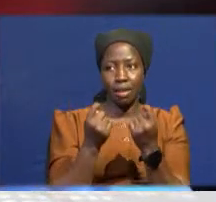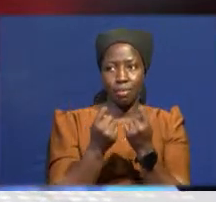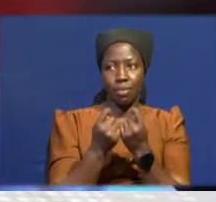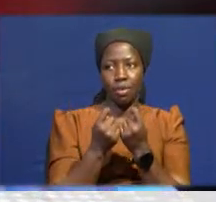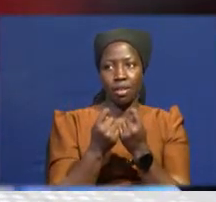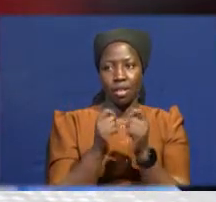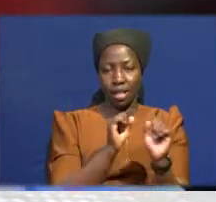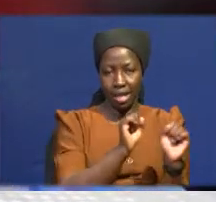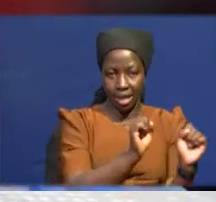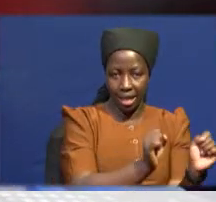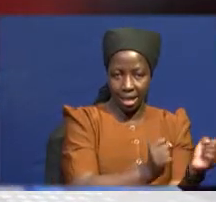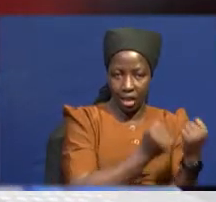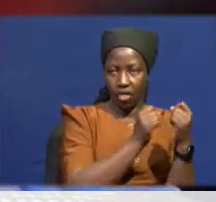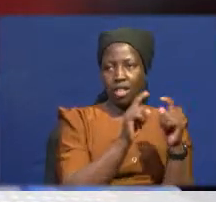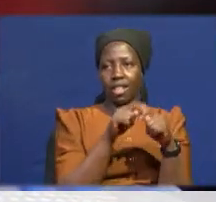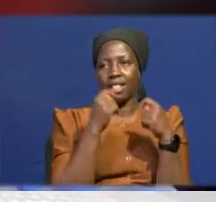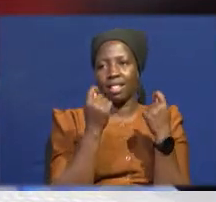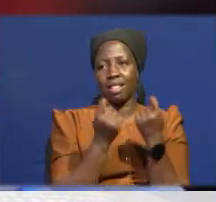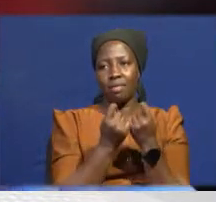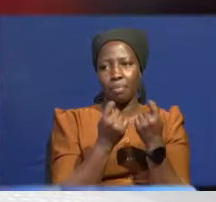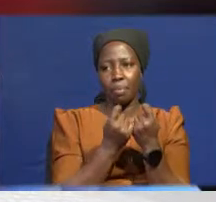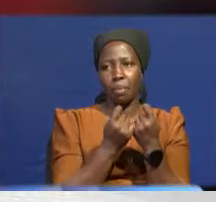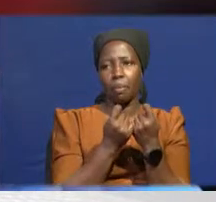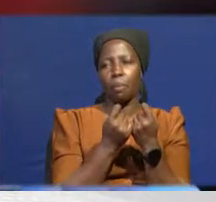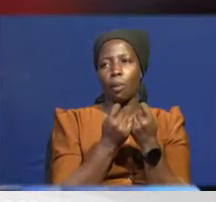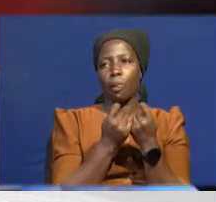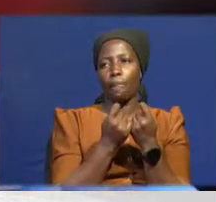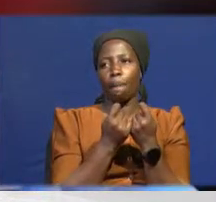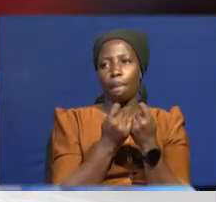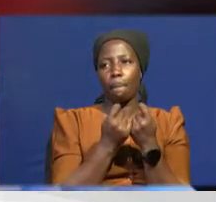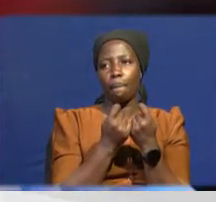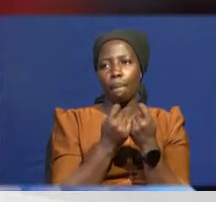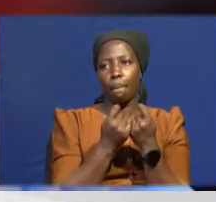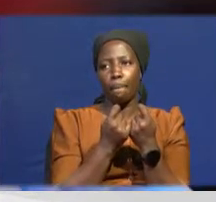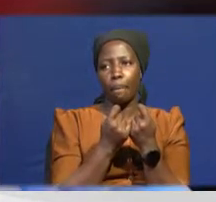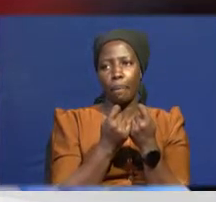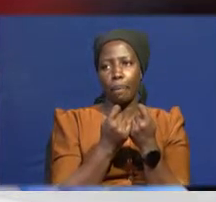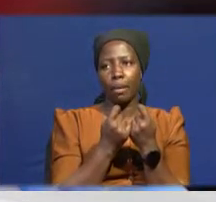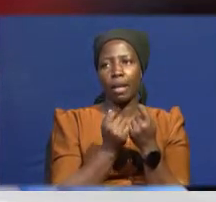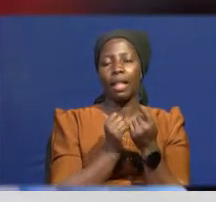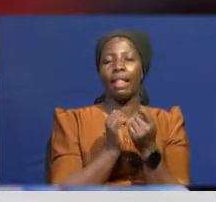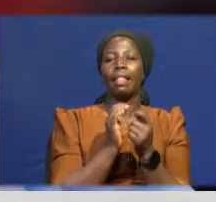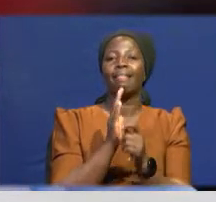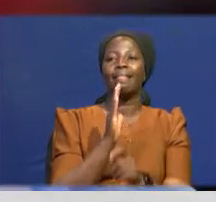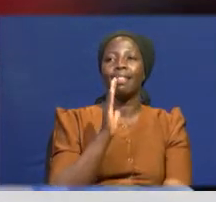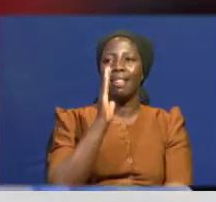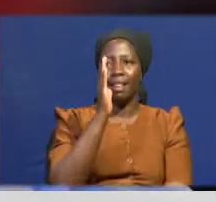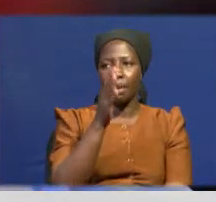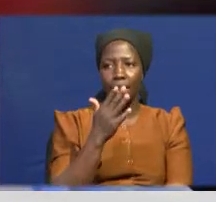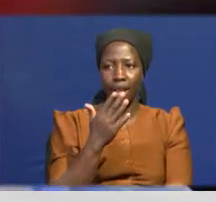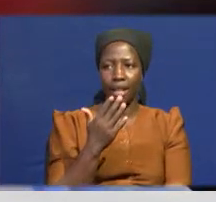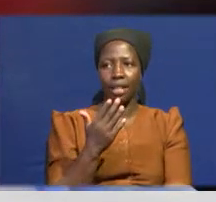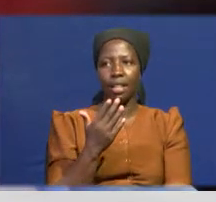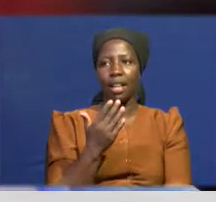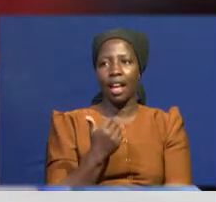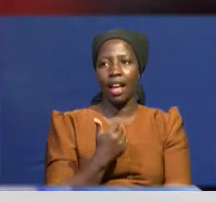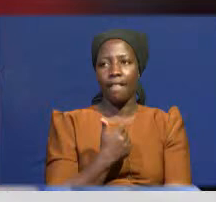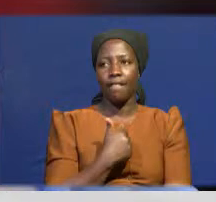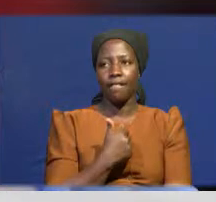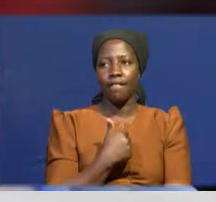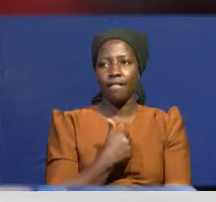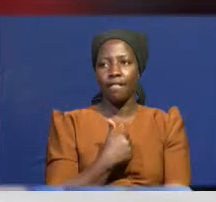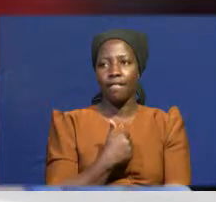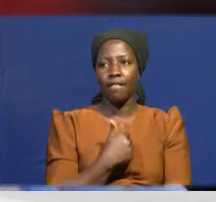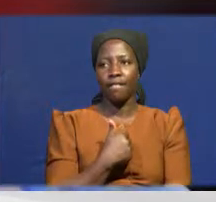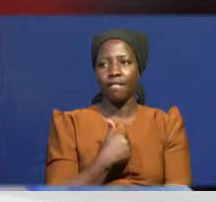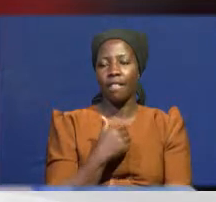in the safety team. However, I am privy to the plans, and there will be a